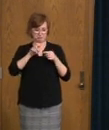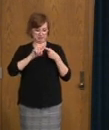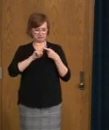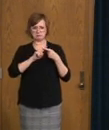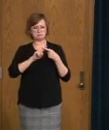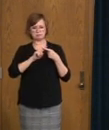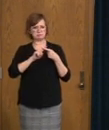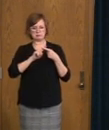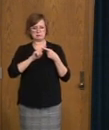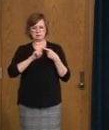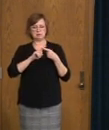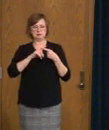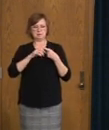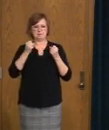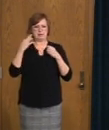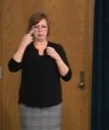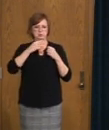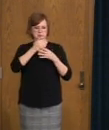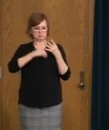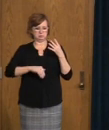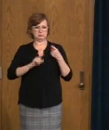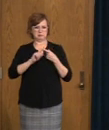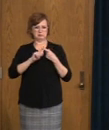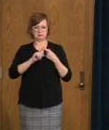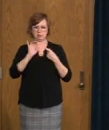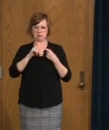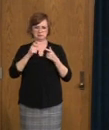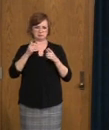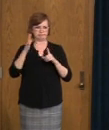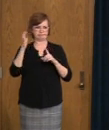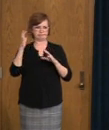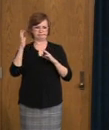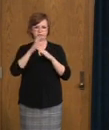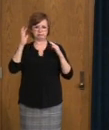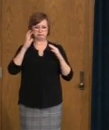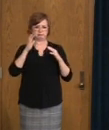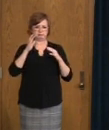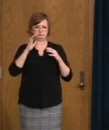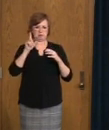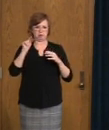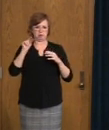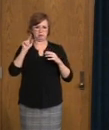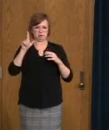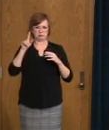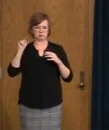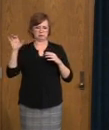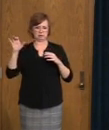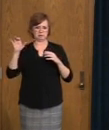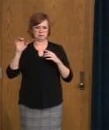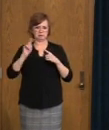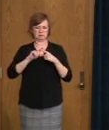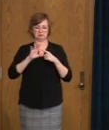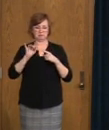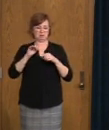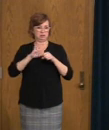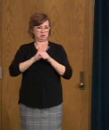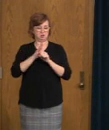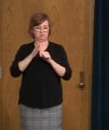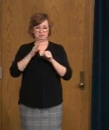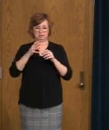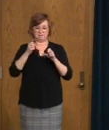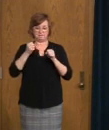experienced one. It is the single biggest outbreak in long-term care. The virus has shown a very high infection rate, and we